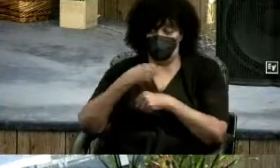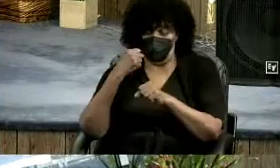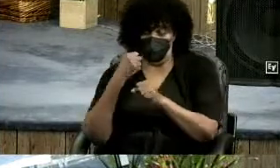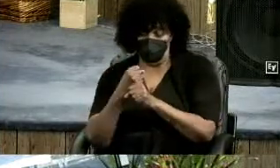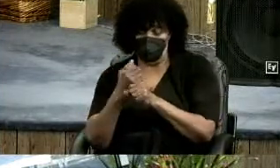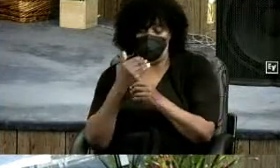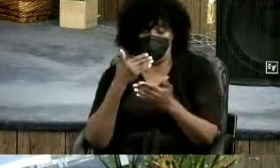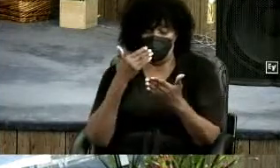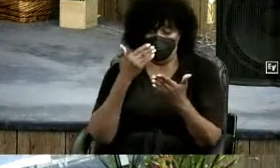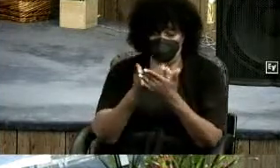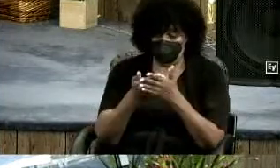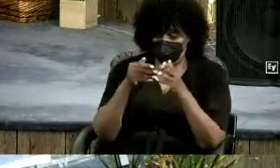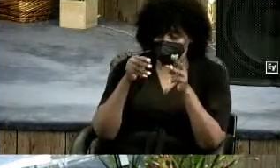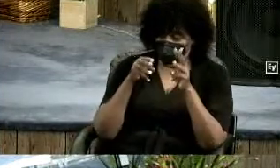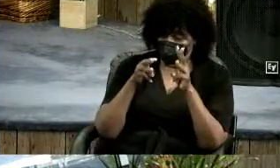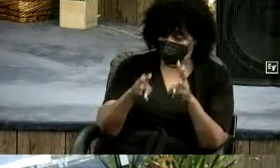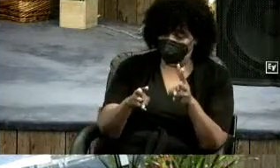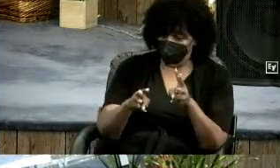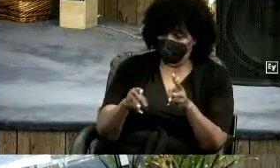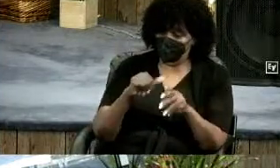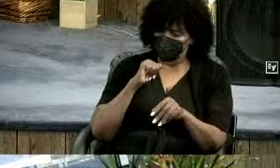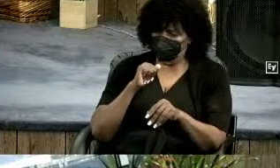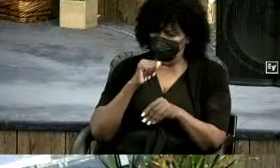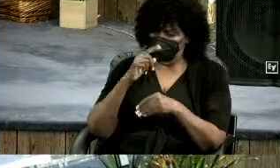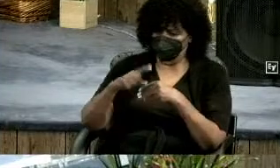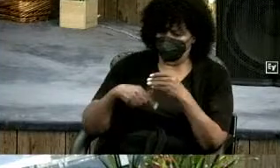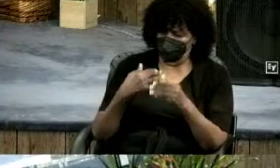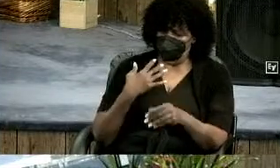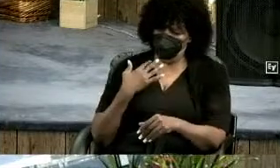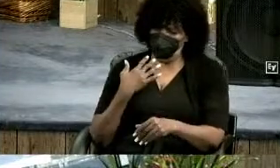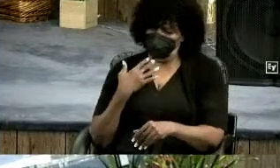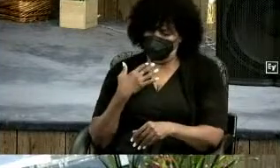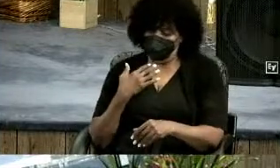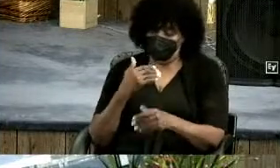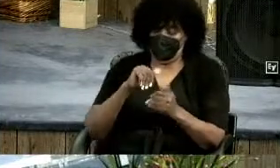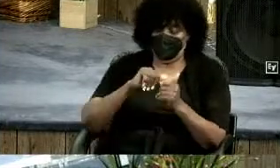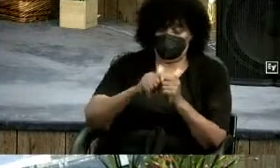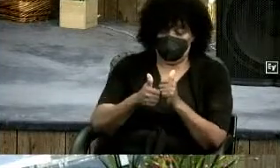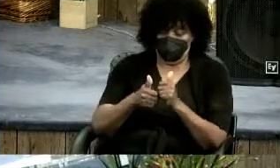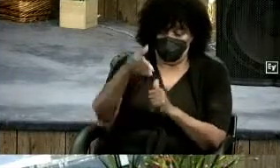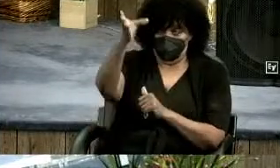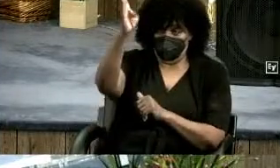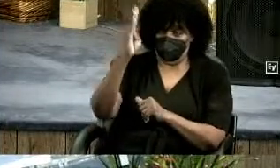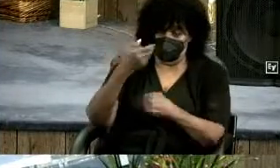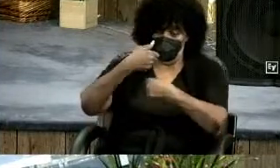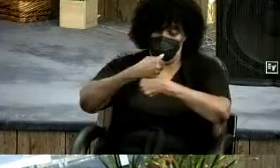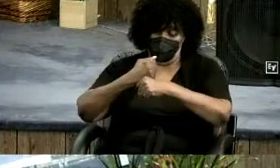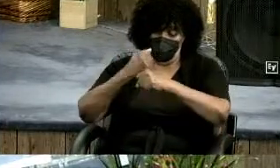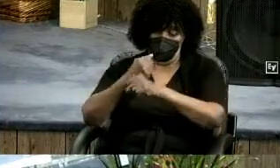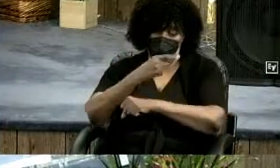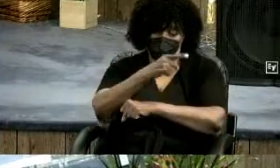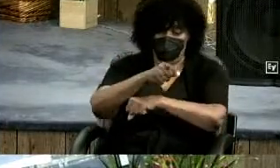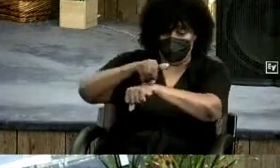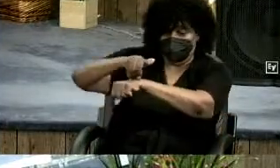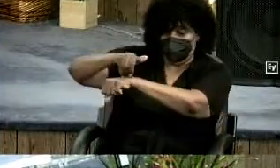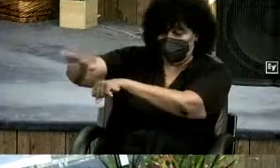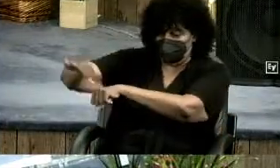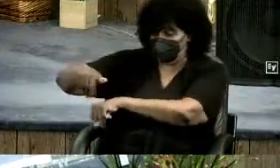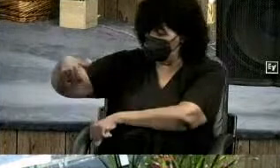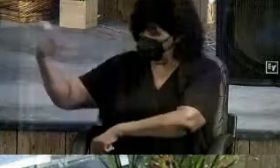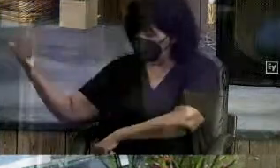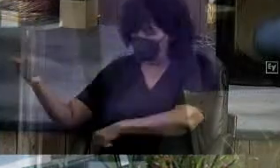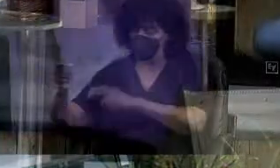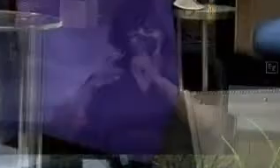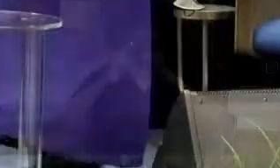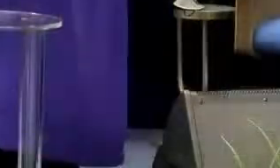or dresses. It's not about pink or blue. It's about how God made you. They sent her over there and then